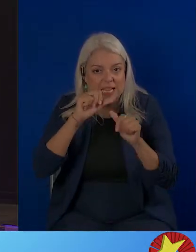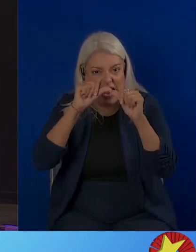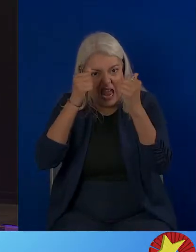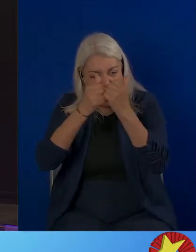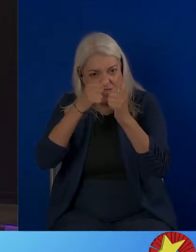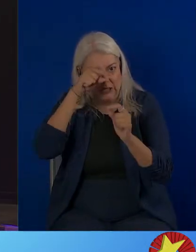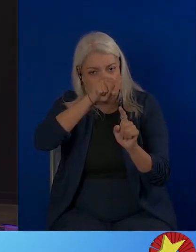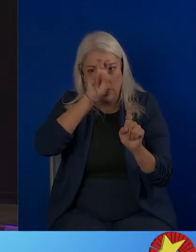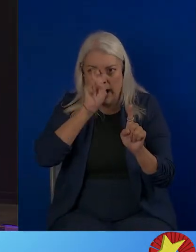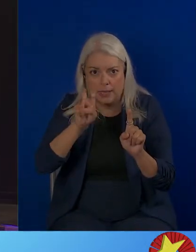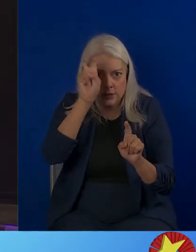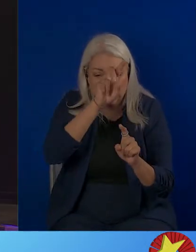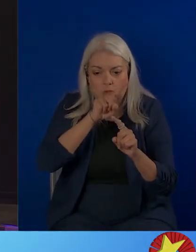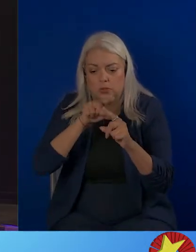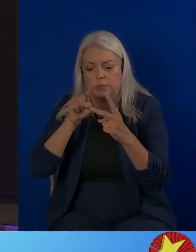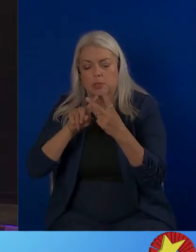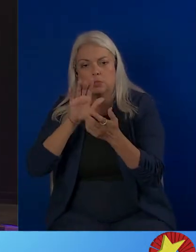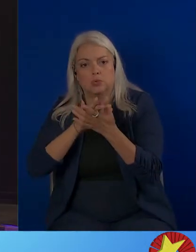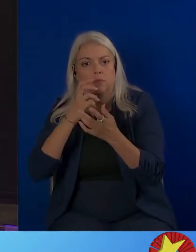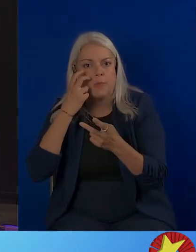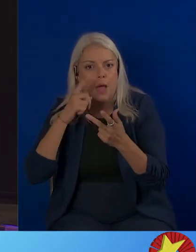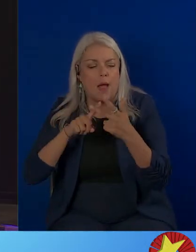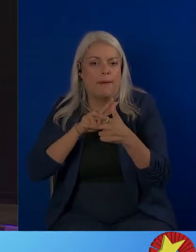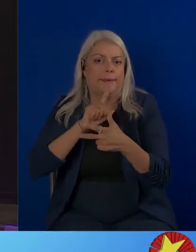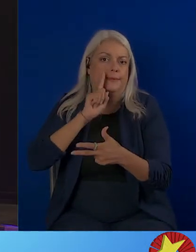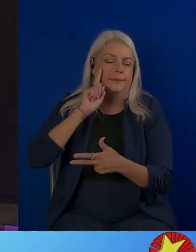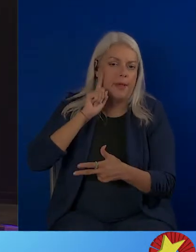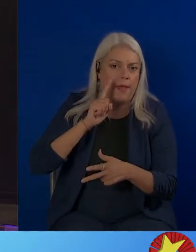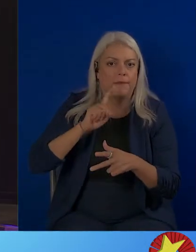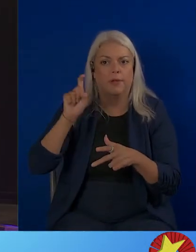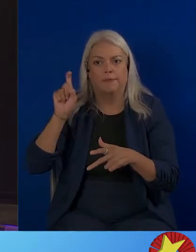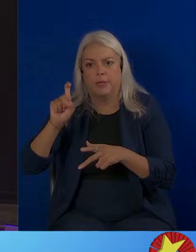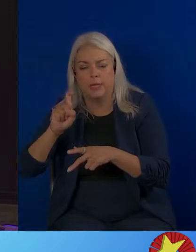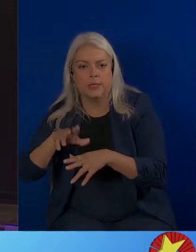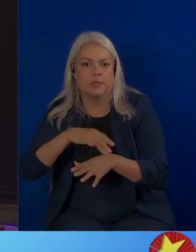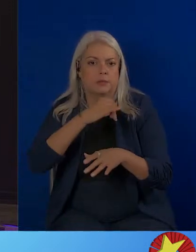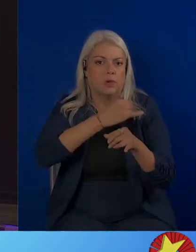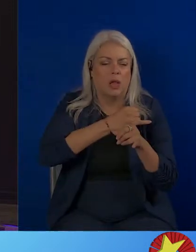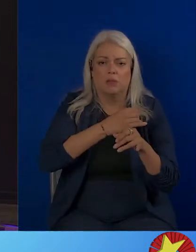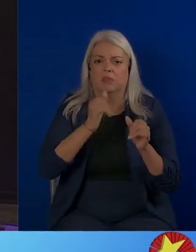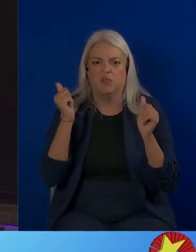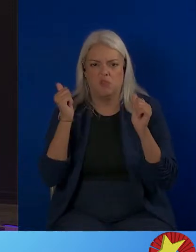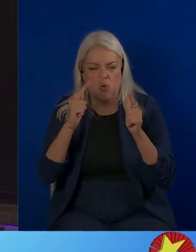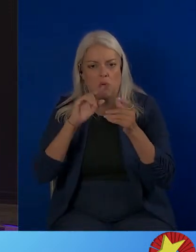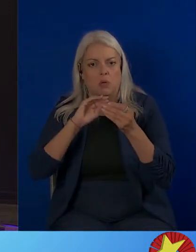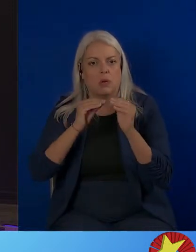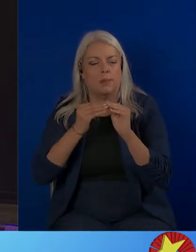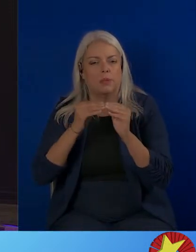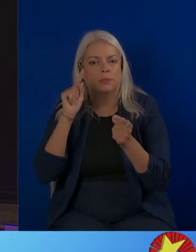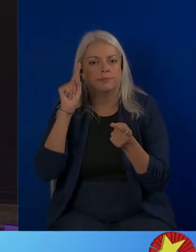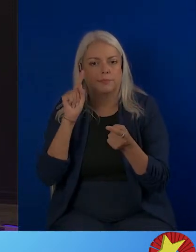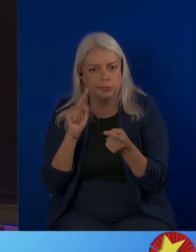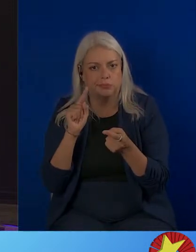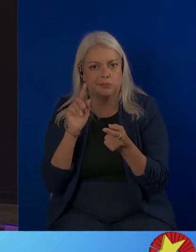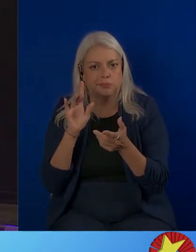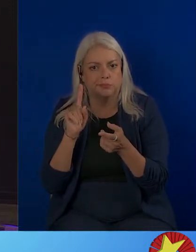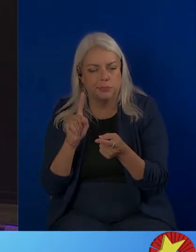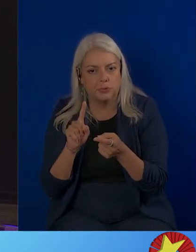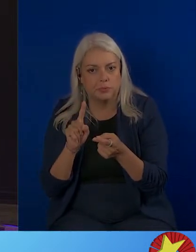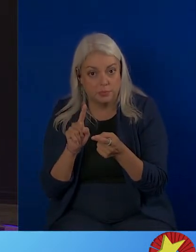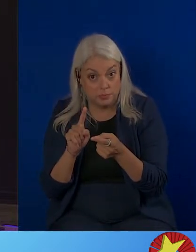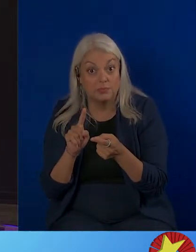all of our program numbers of students are going down. Even